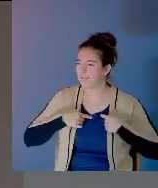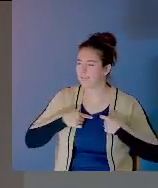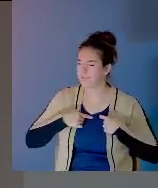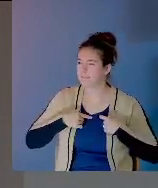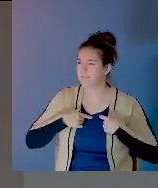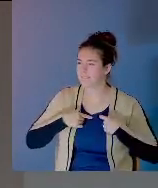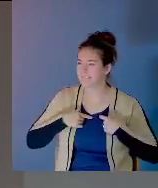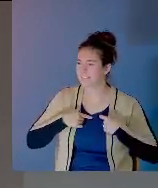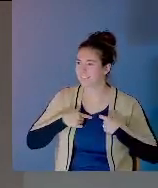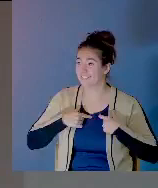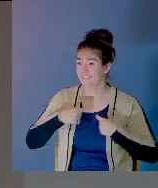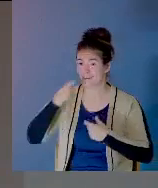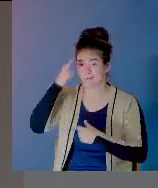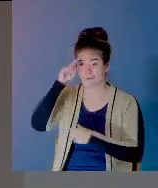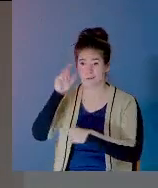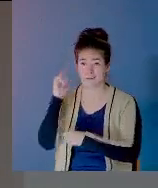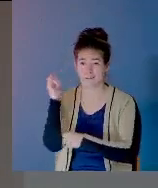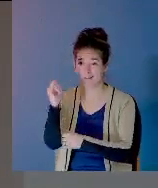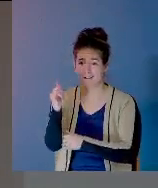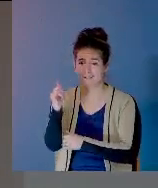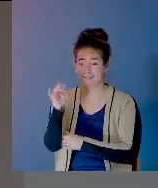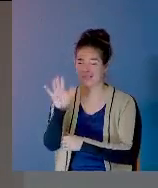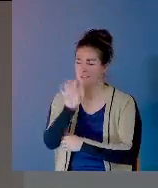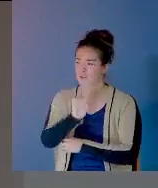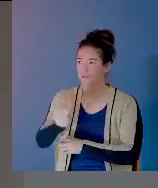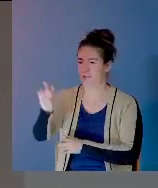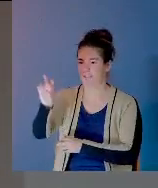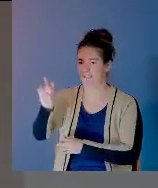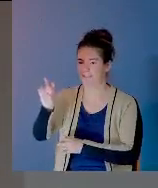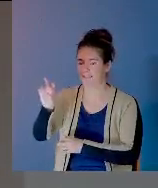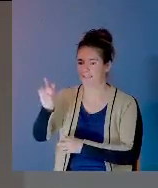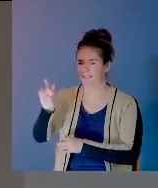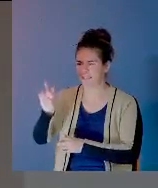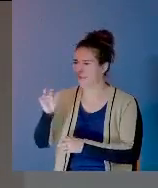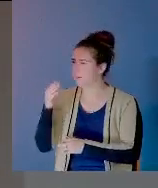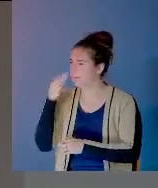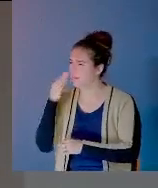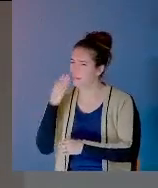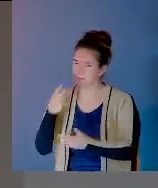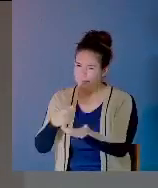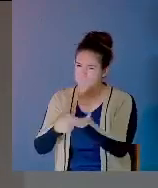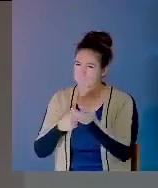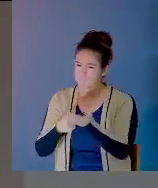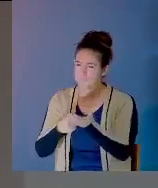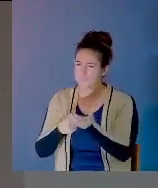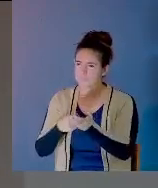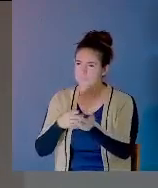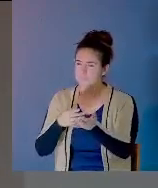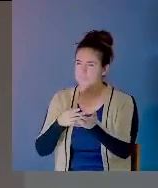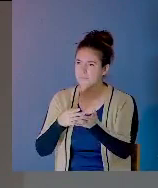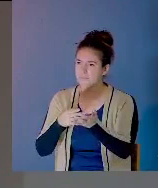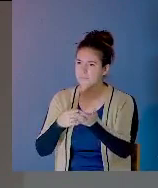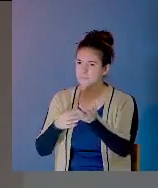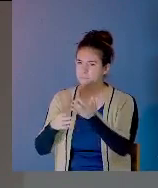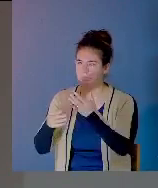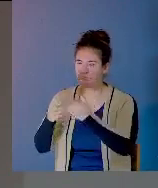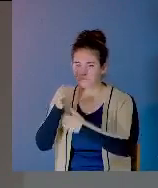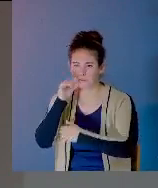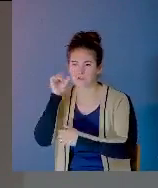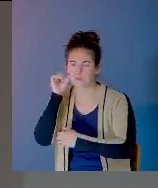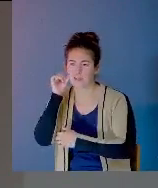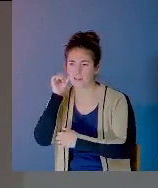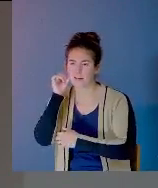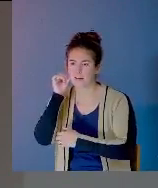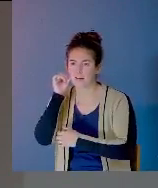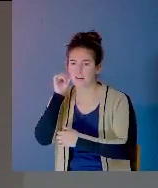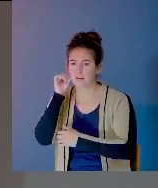their life and their journey. It's like we were talking about the other day, right, in Ephesians chapter number 2, verse number 10.